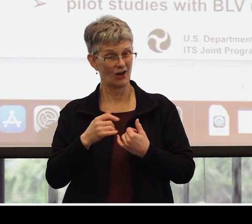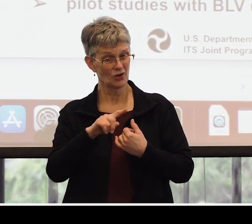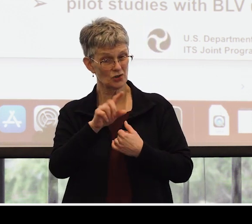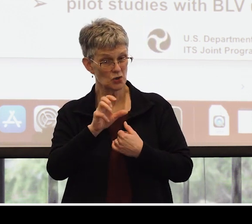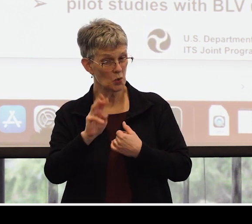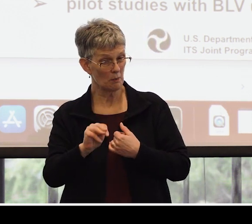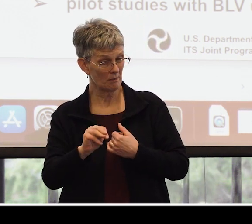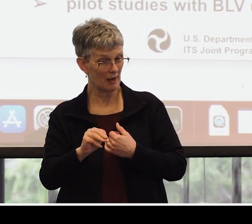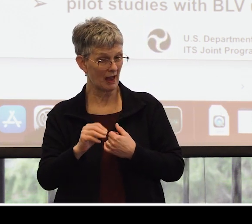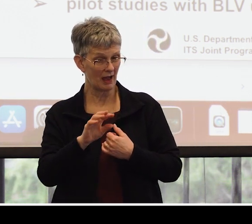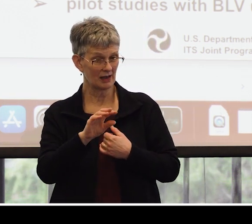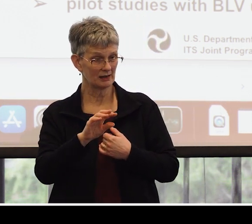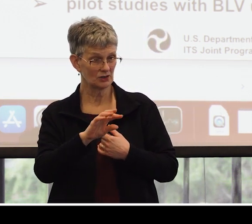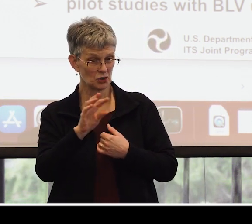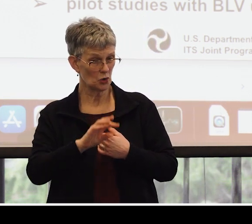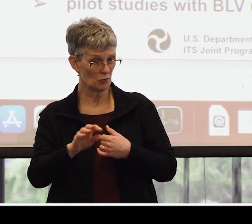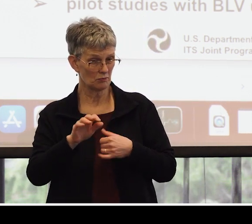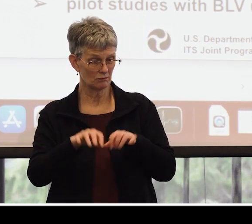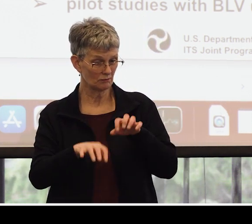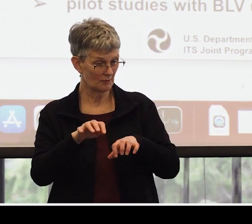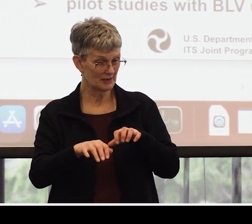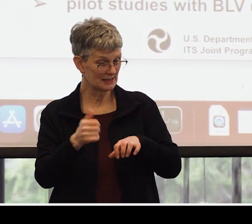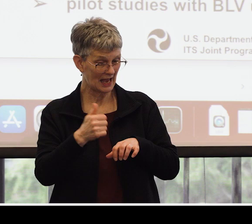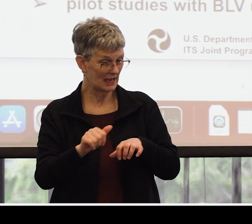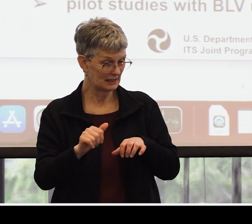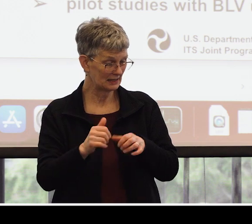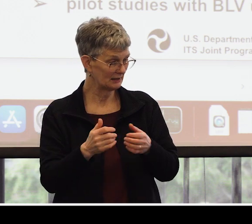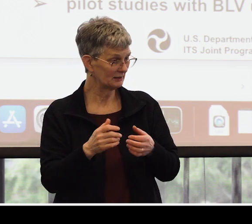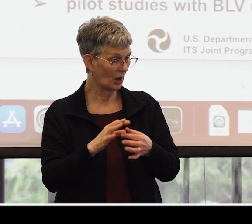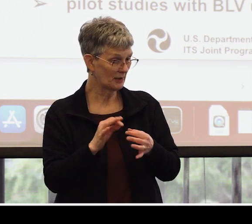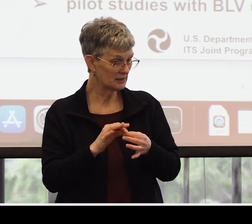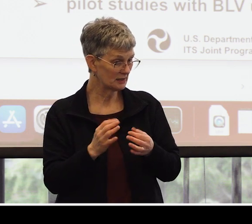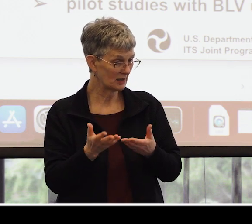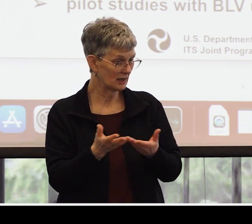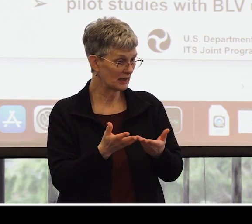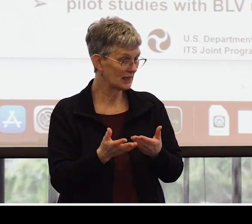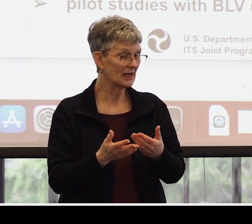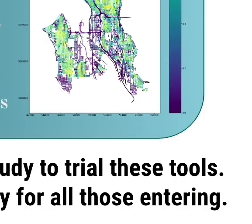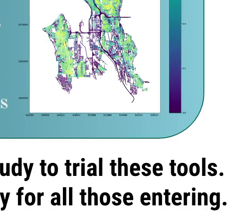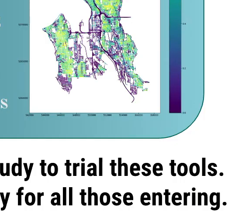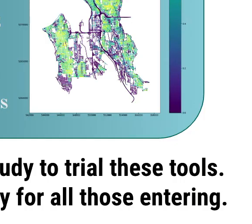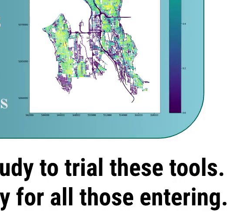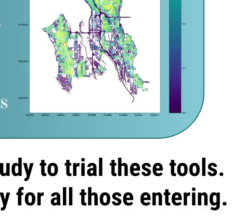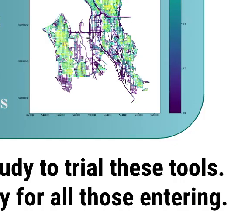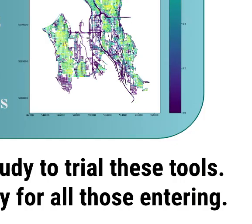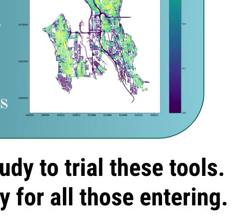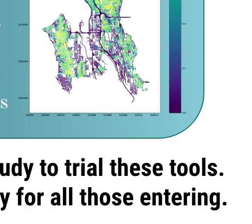There we go. So please join us.